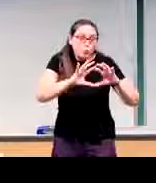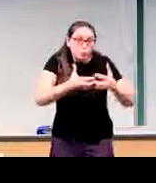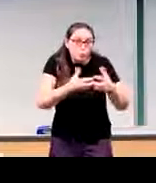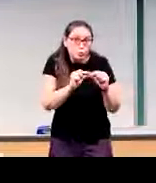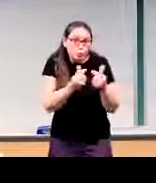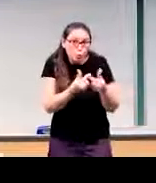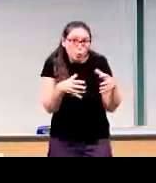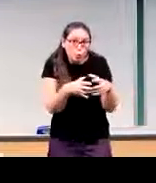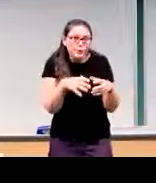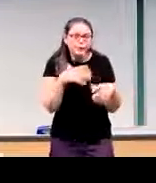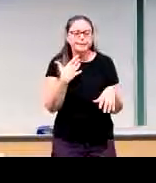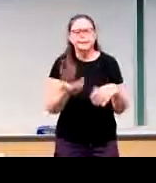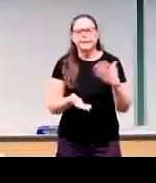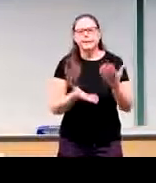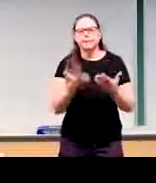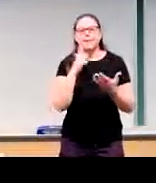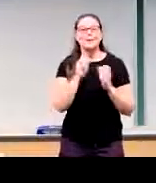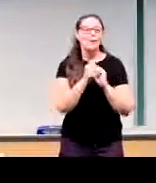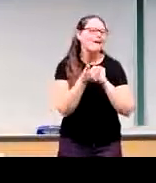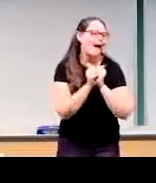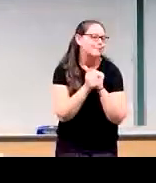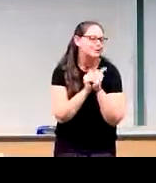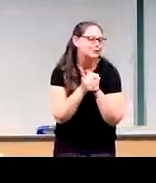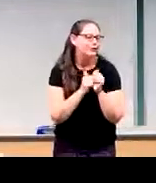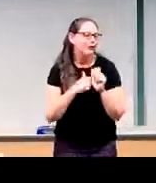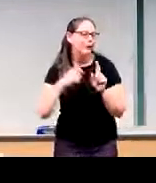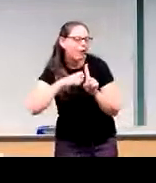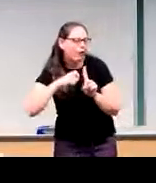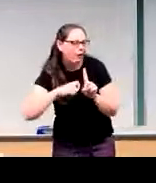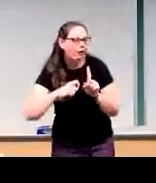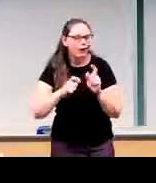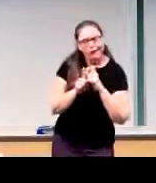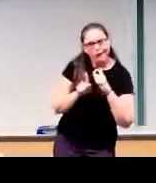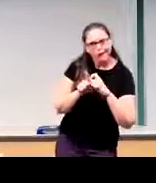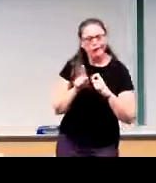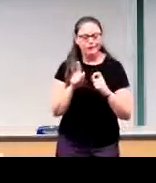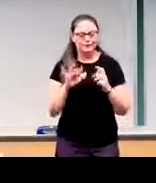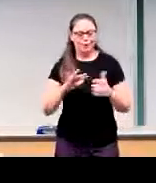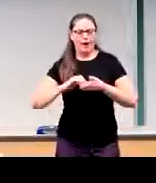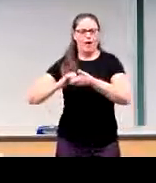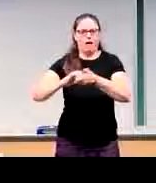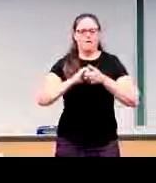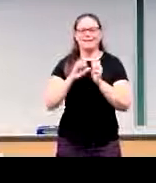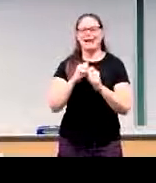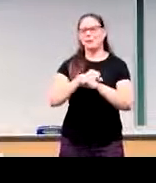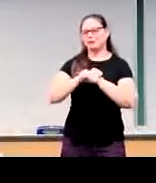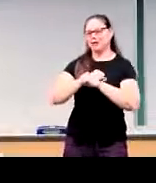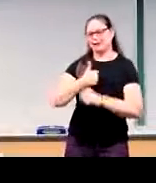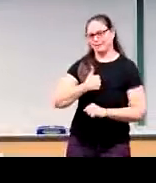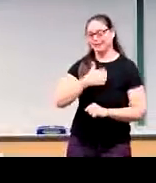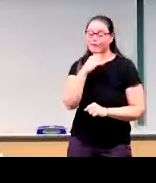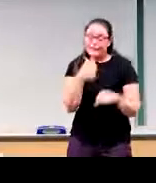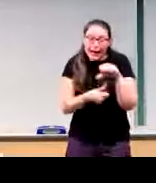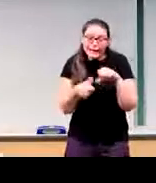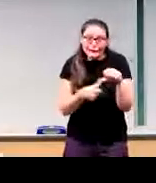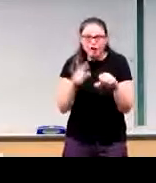engage in harassment or competition. And so coalitions allow people to protect themselves and each other from